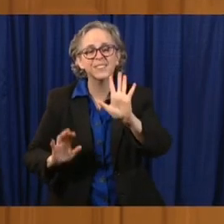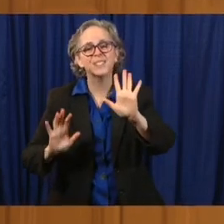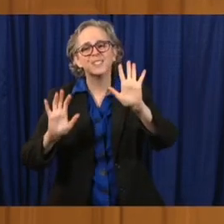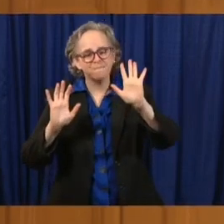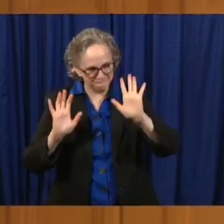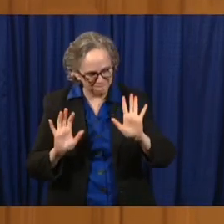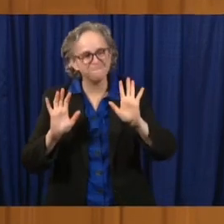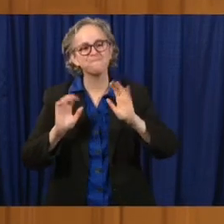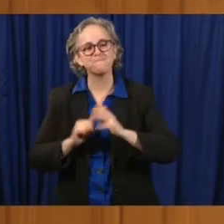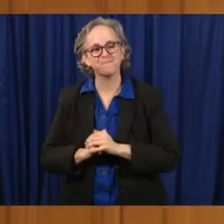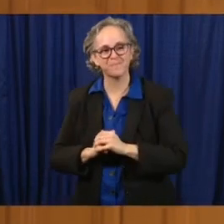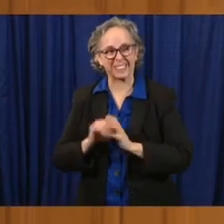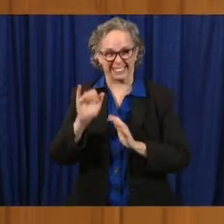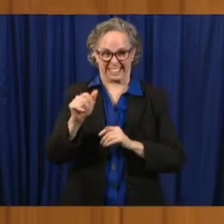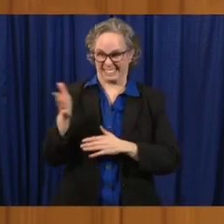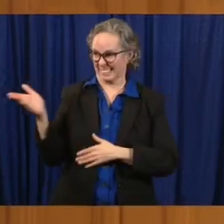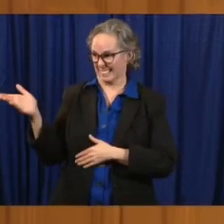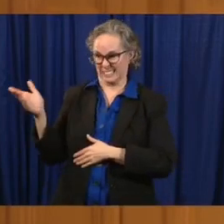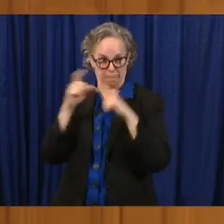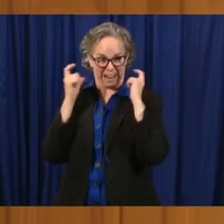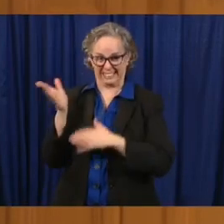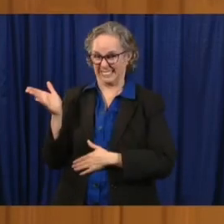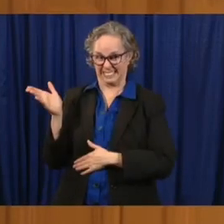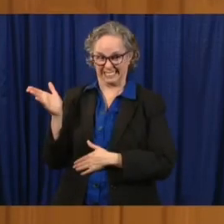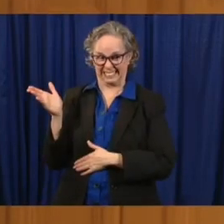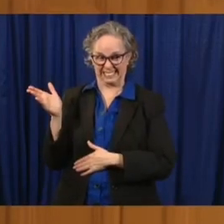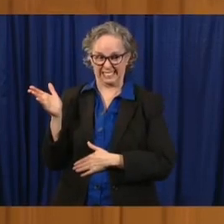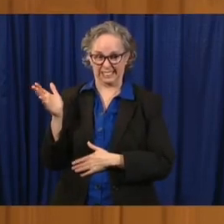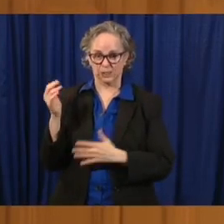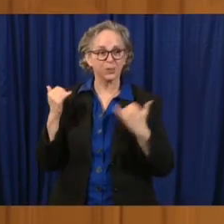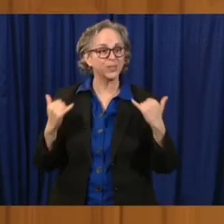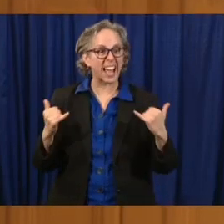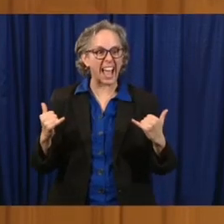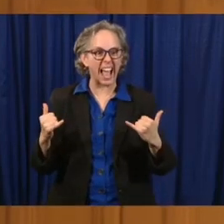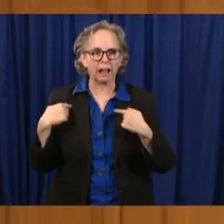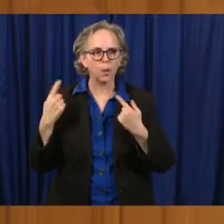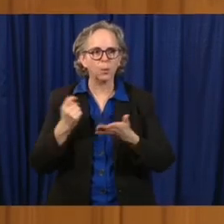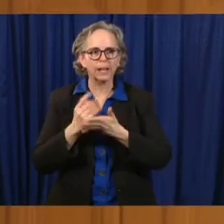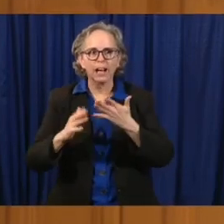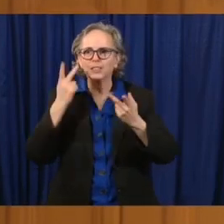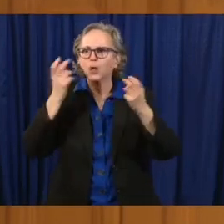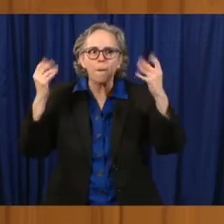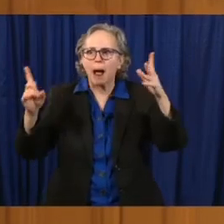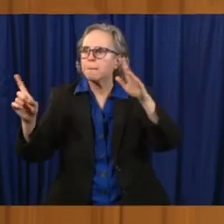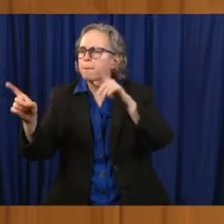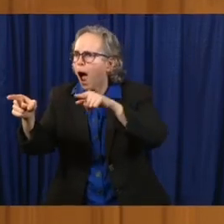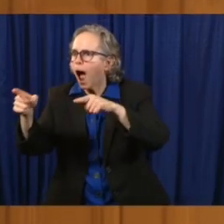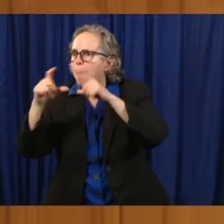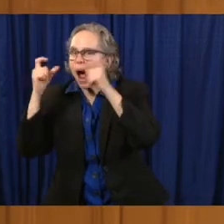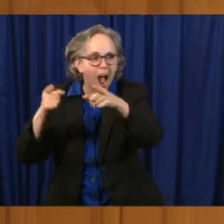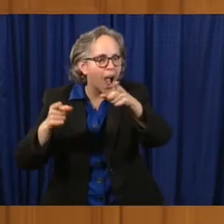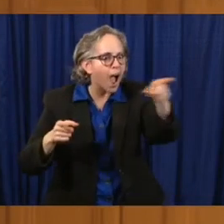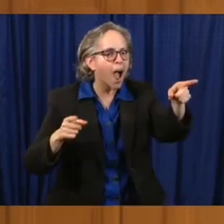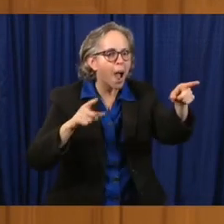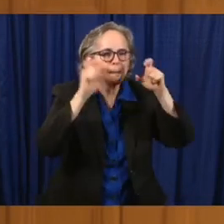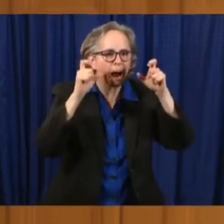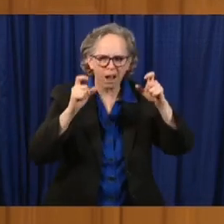These masks that we are wearing, and I saw them everywhere this weekend, everywhere I went, Ohio, don the